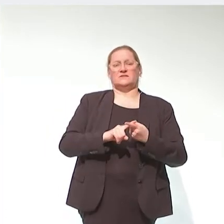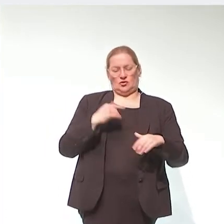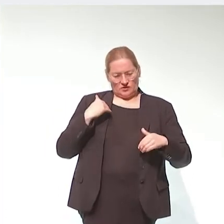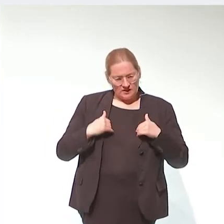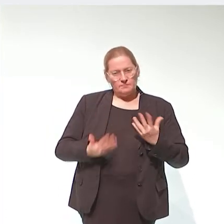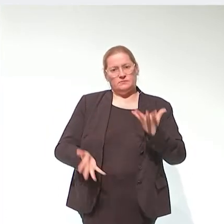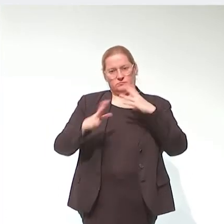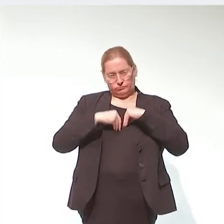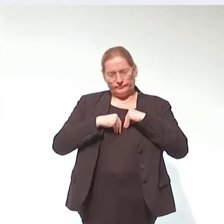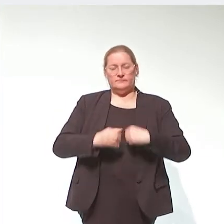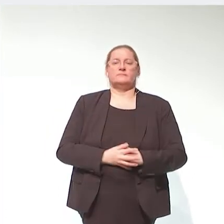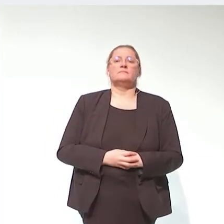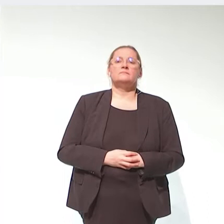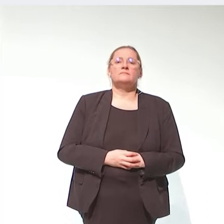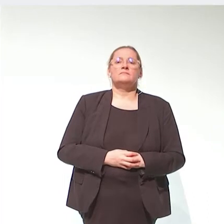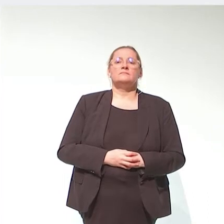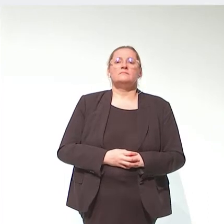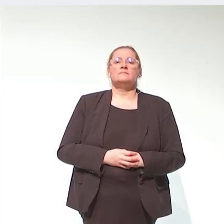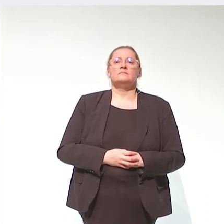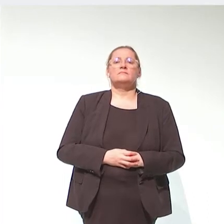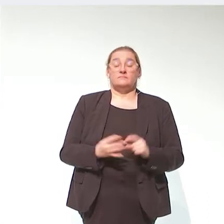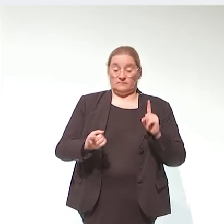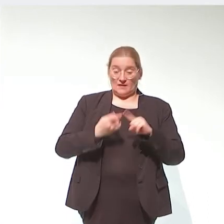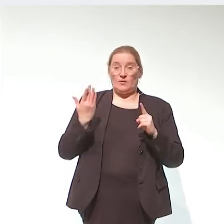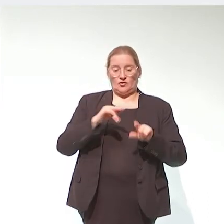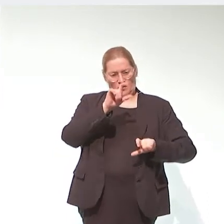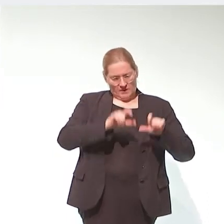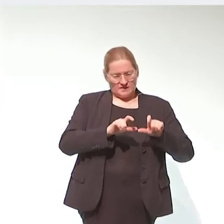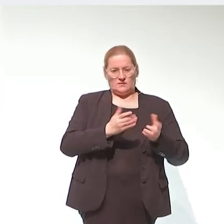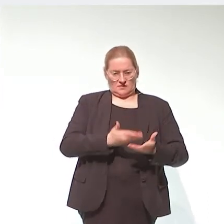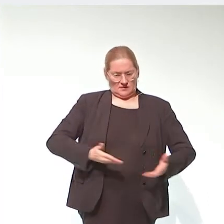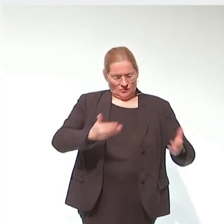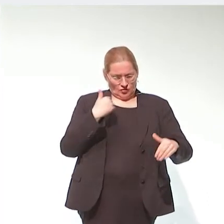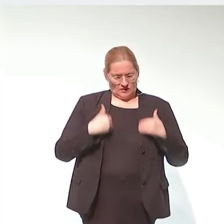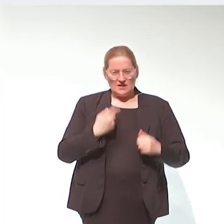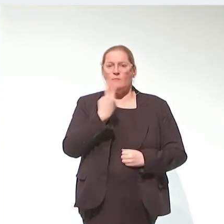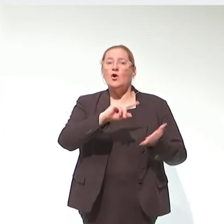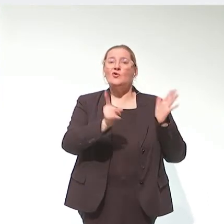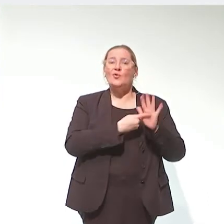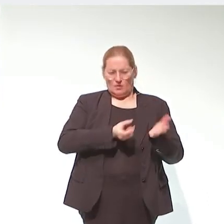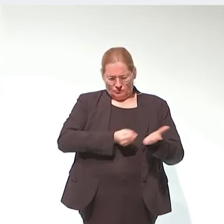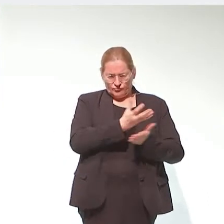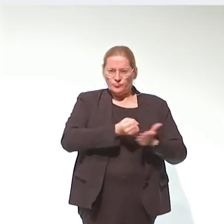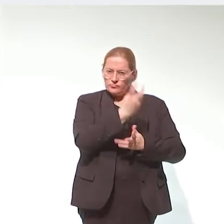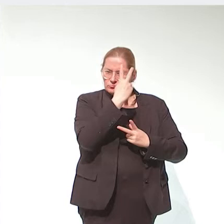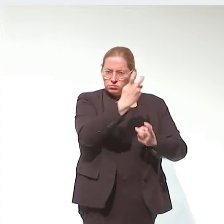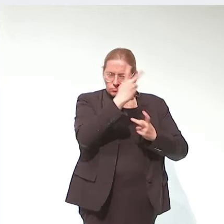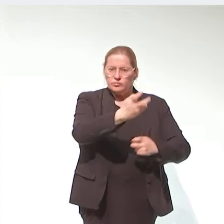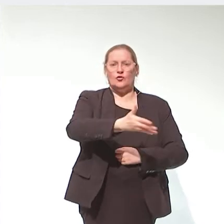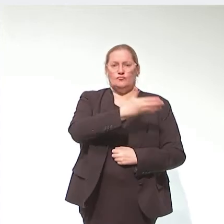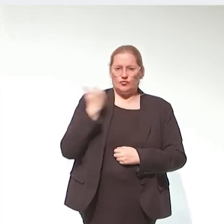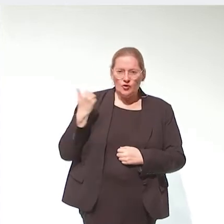disabilities of their rights. So it is to make the built environment and information